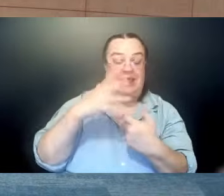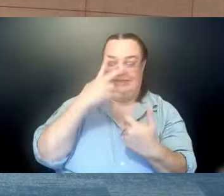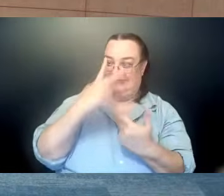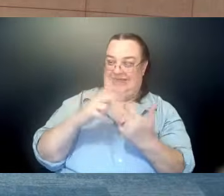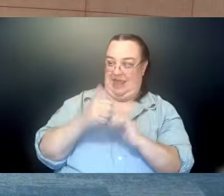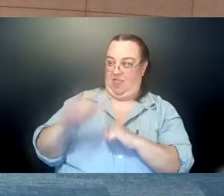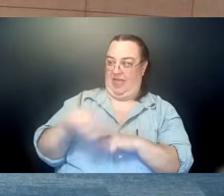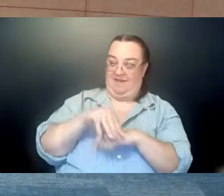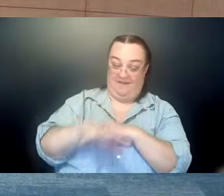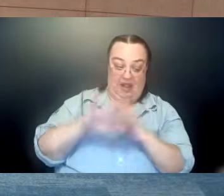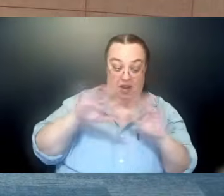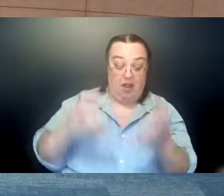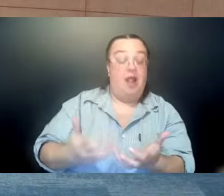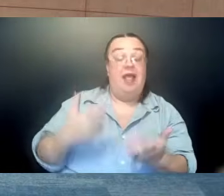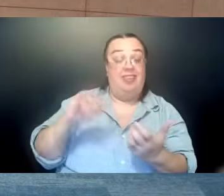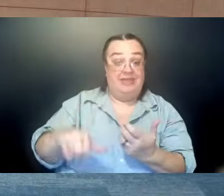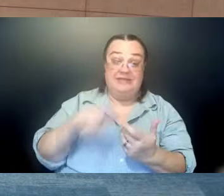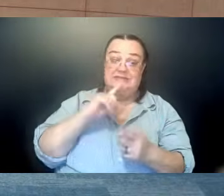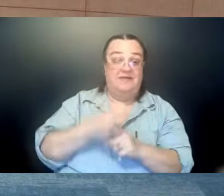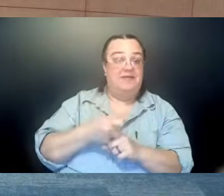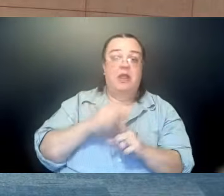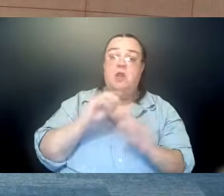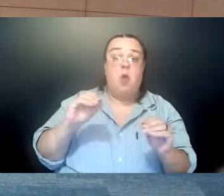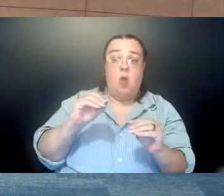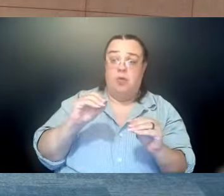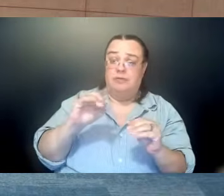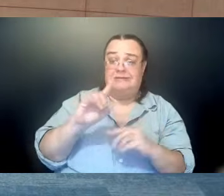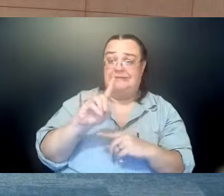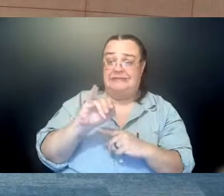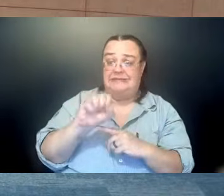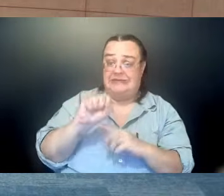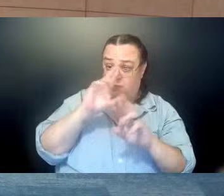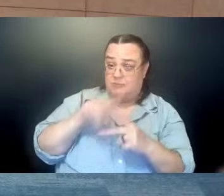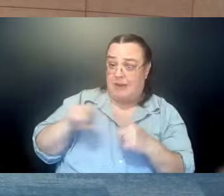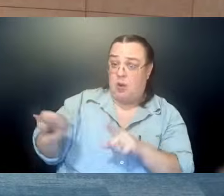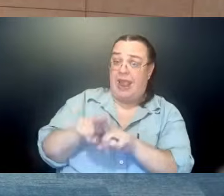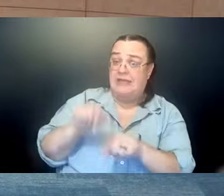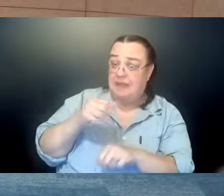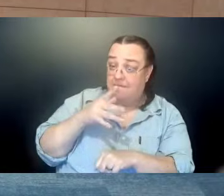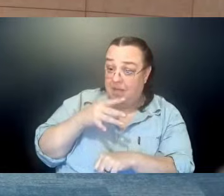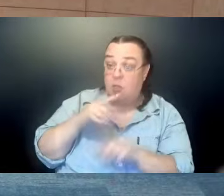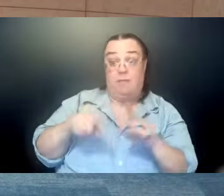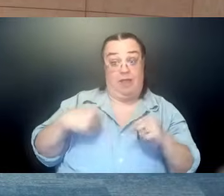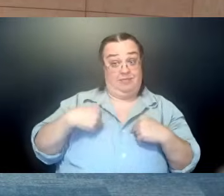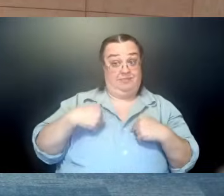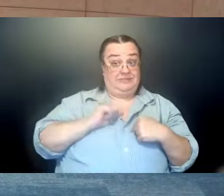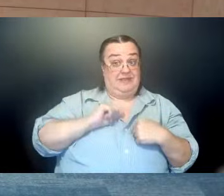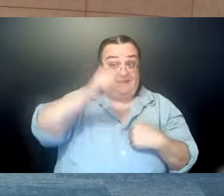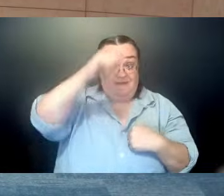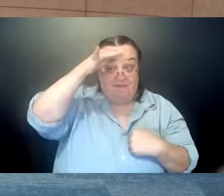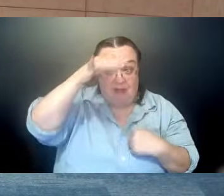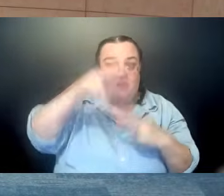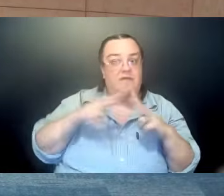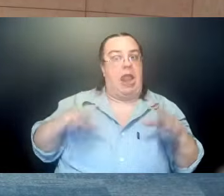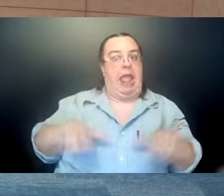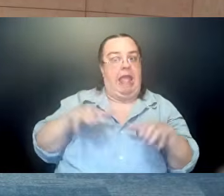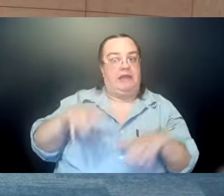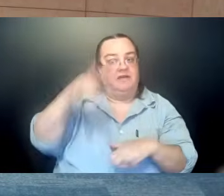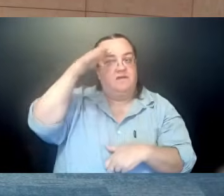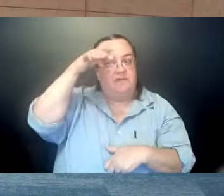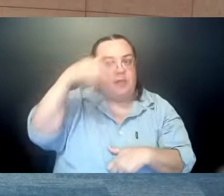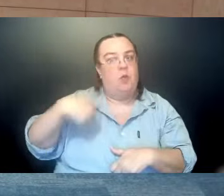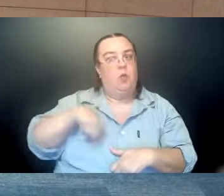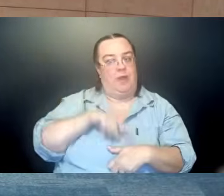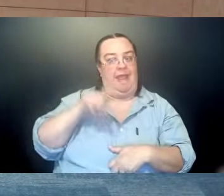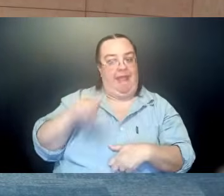this affects us as a whole. No disrespect to her being a mother, but as a father, very active father, we have to manage that, and